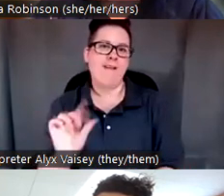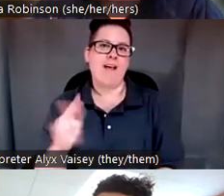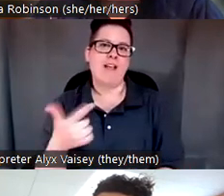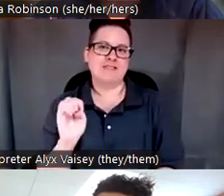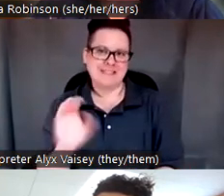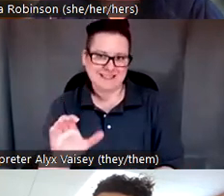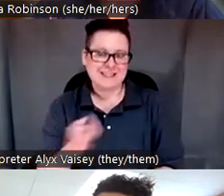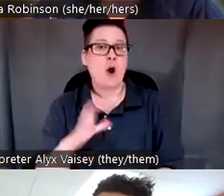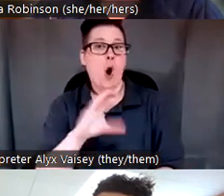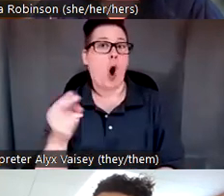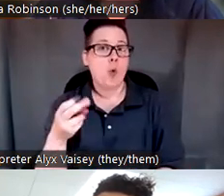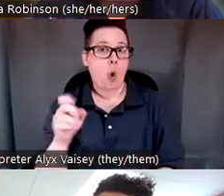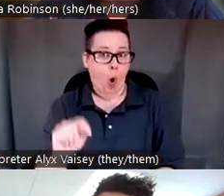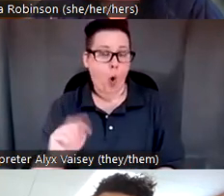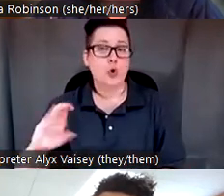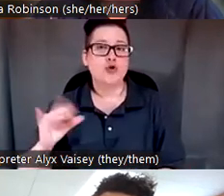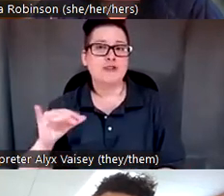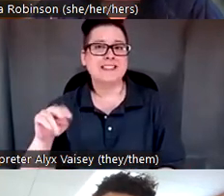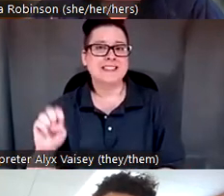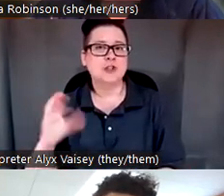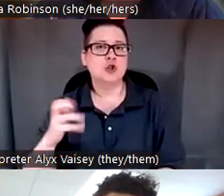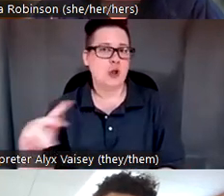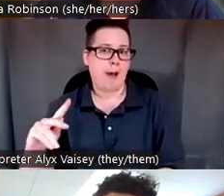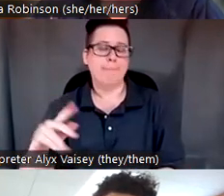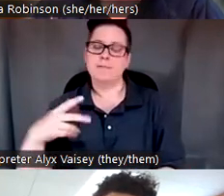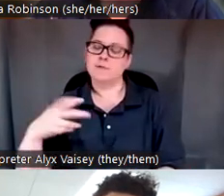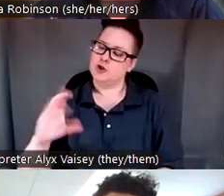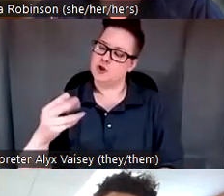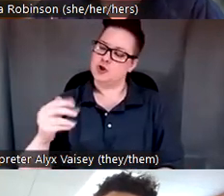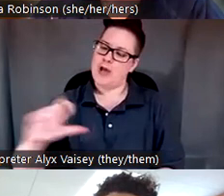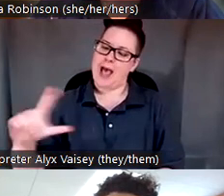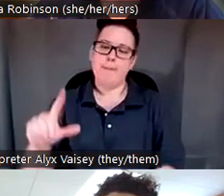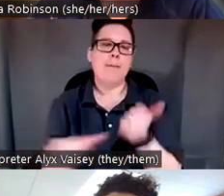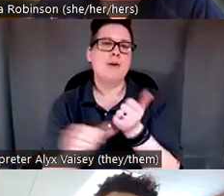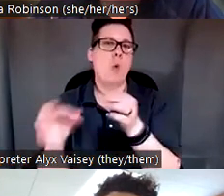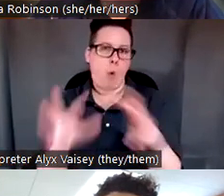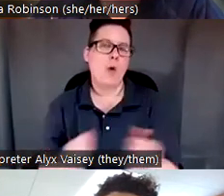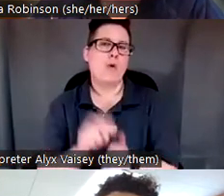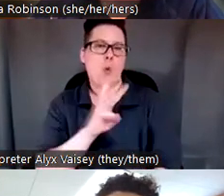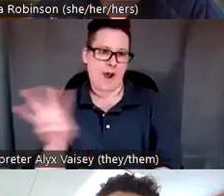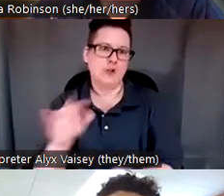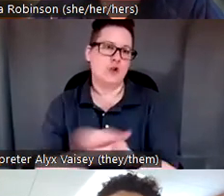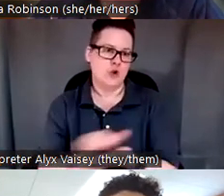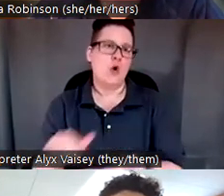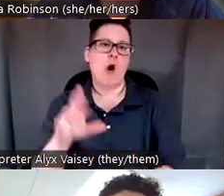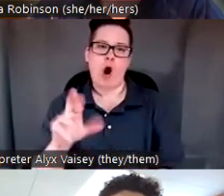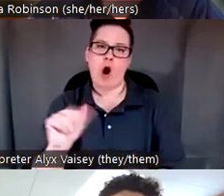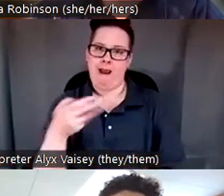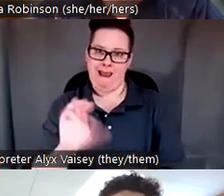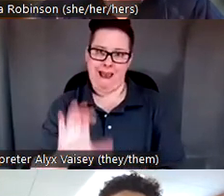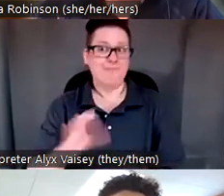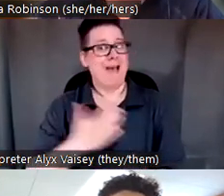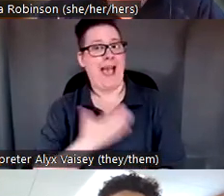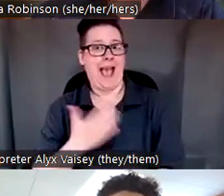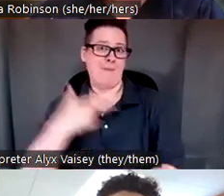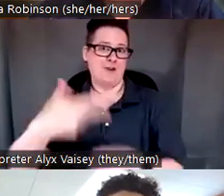My co-host today is Christine Chappell. She is the administrative coordinator with the Western New York Rural AHEC. We are so glad you could join us for our third year